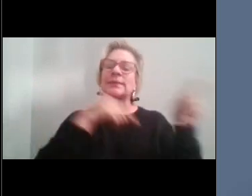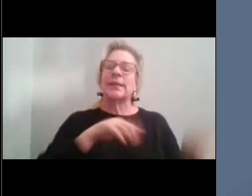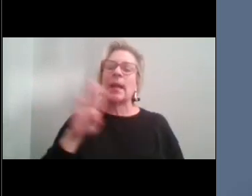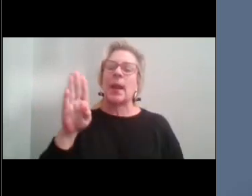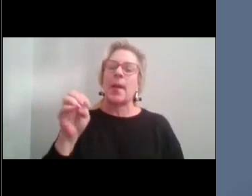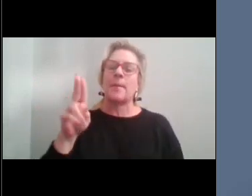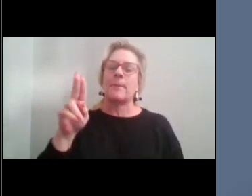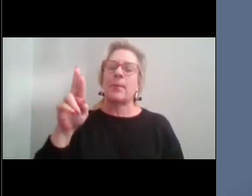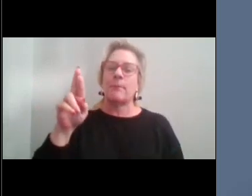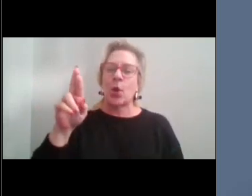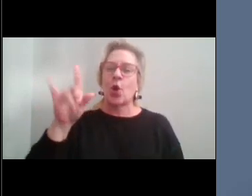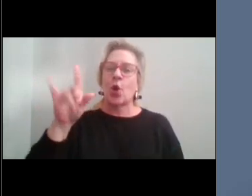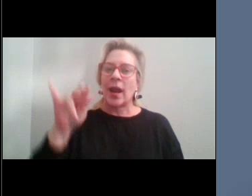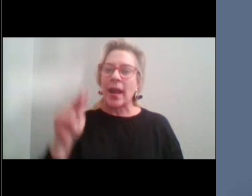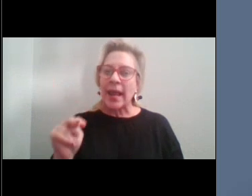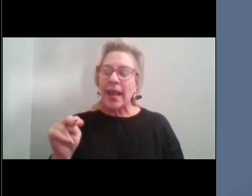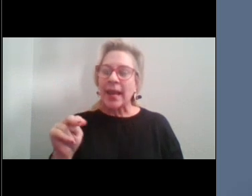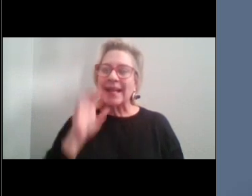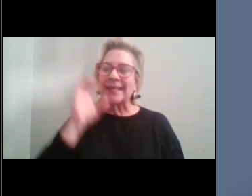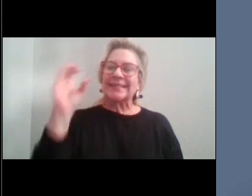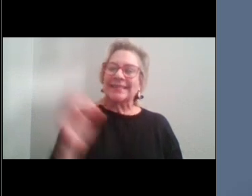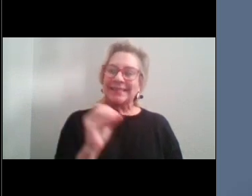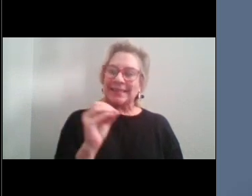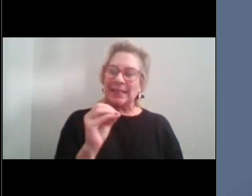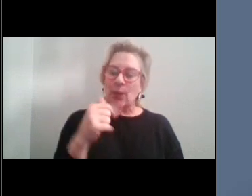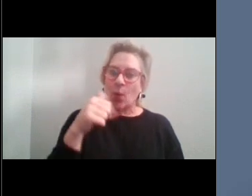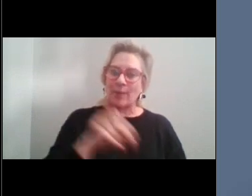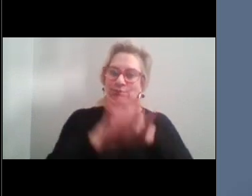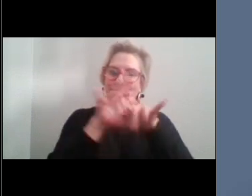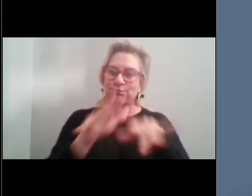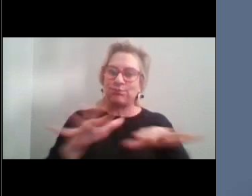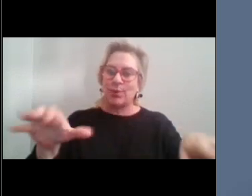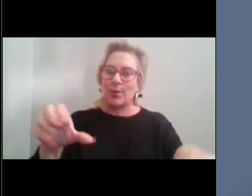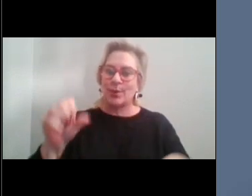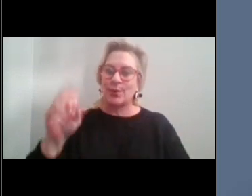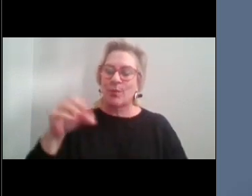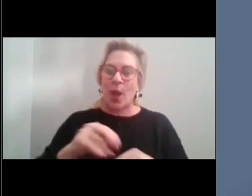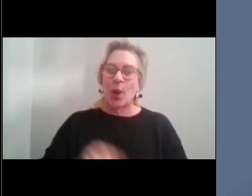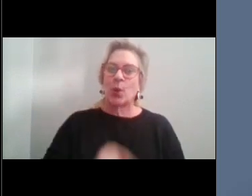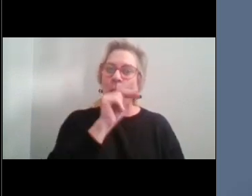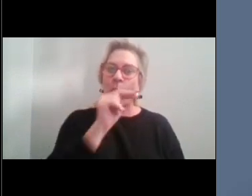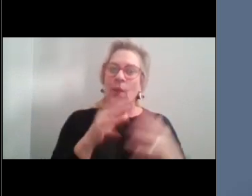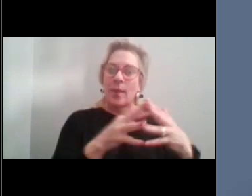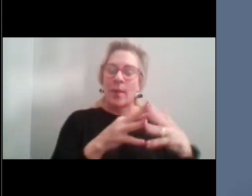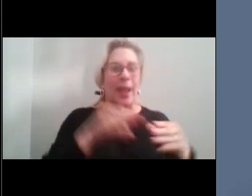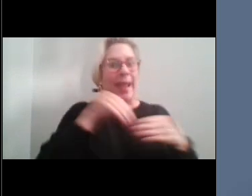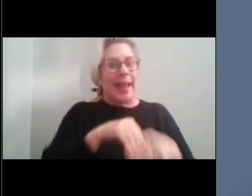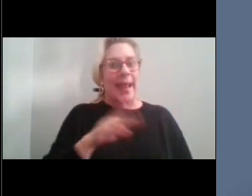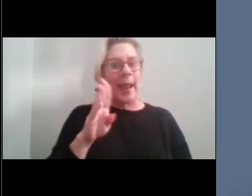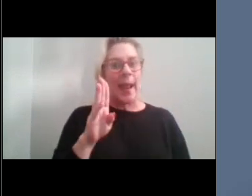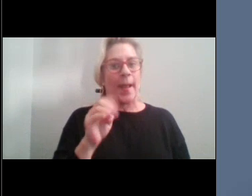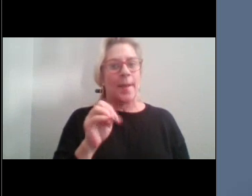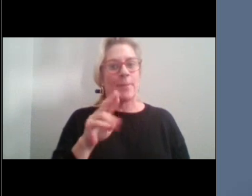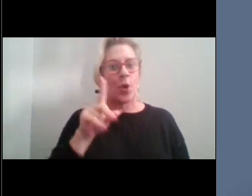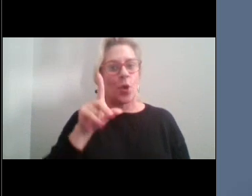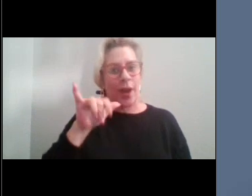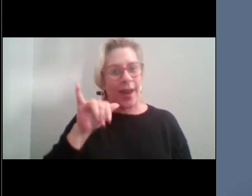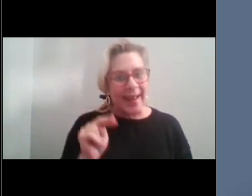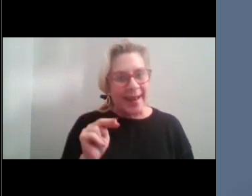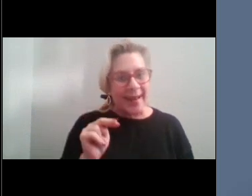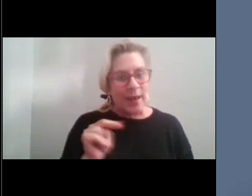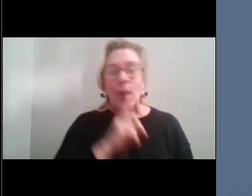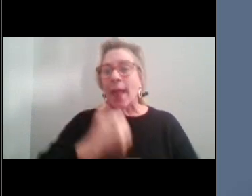first self-contained zero-emission passenger rail vehicle in North America. Wow. I was in Berlin, though, because it was manufactured in